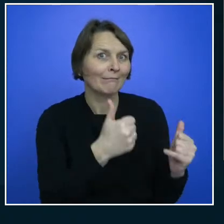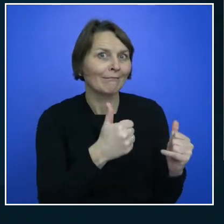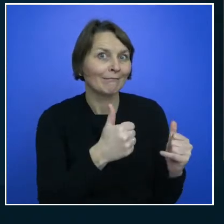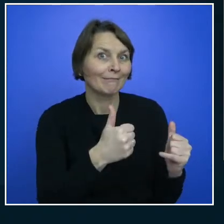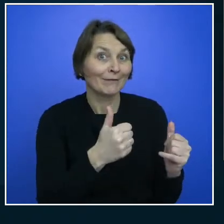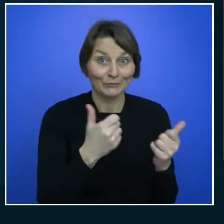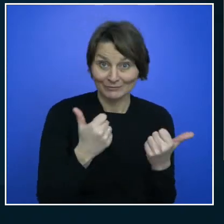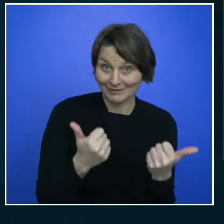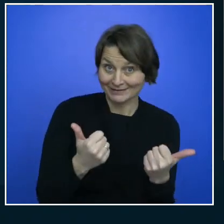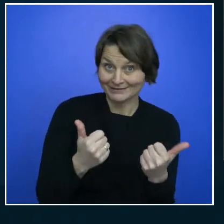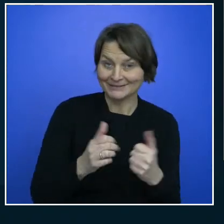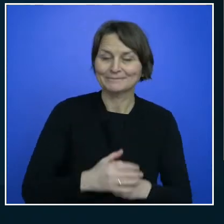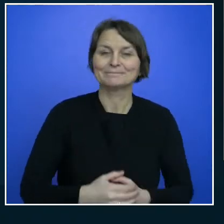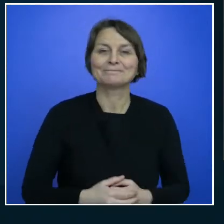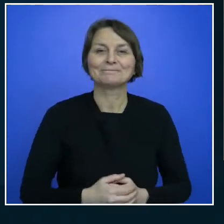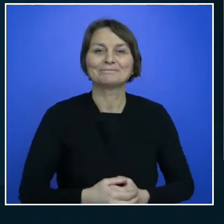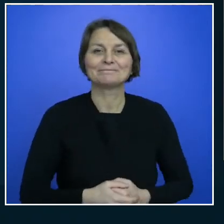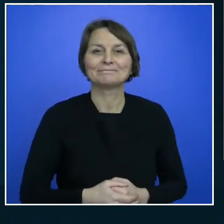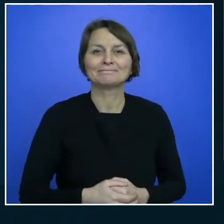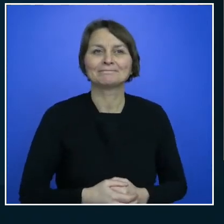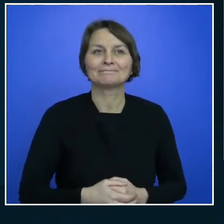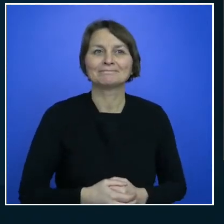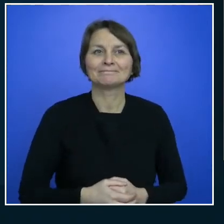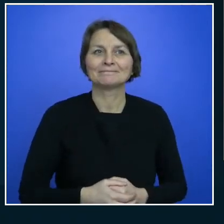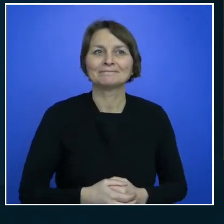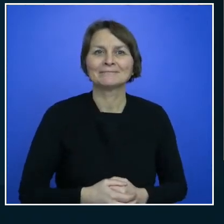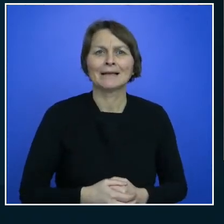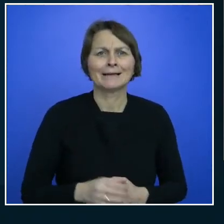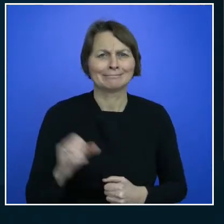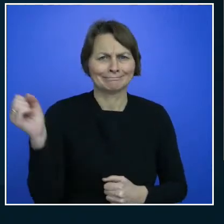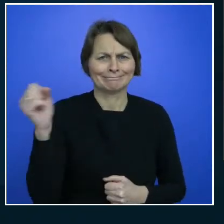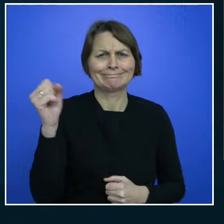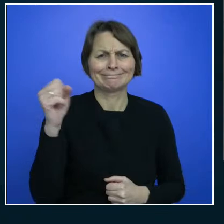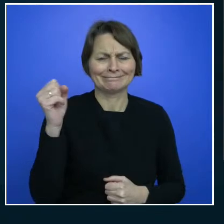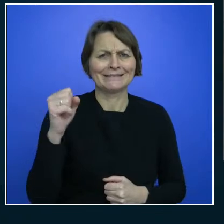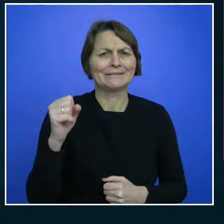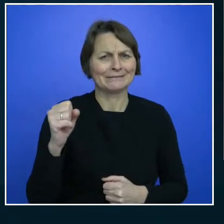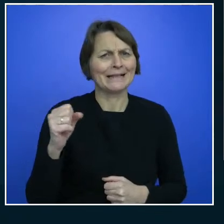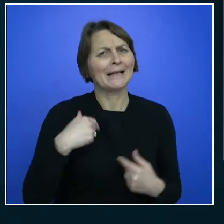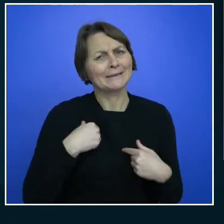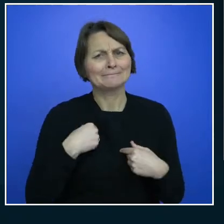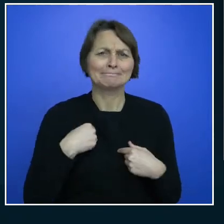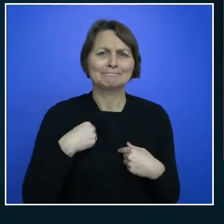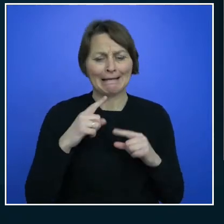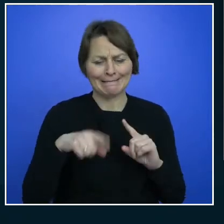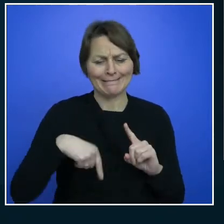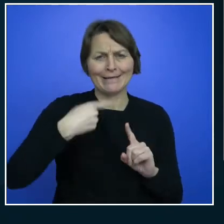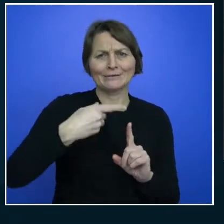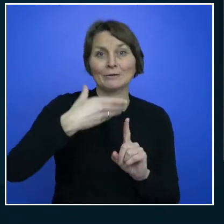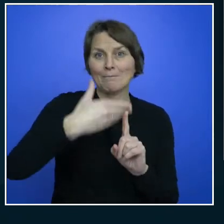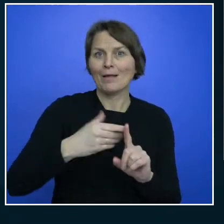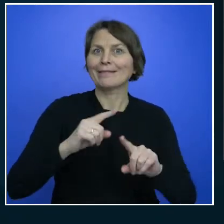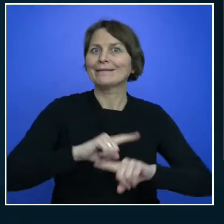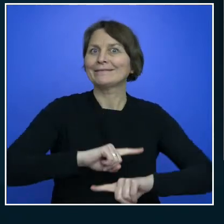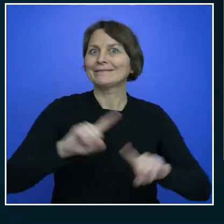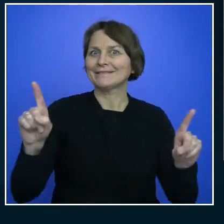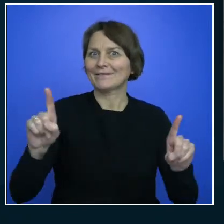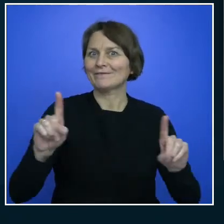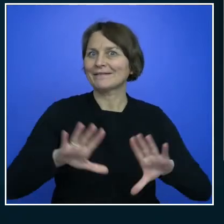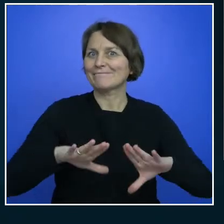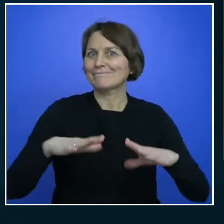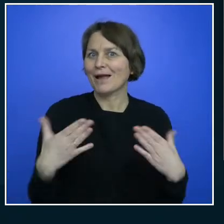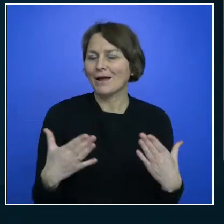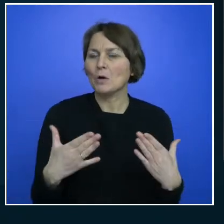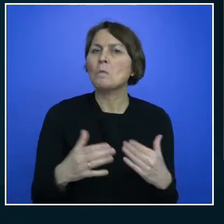Yeah, that will be a leap for us because we're going to try a bit of a different format, I think, with some very